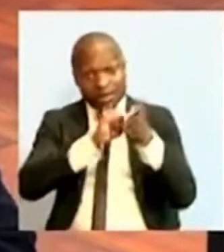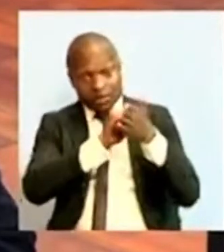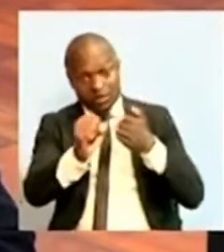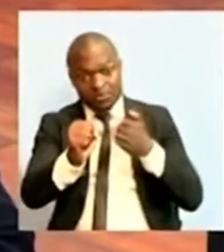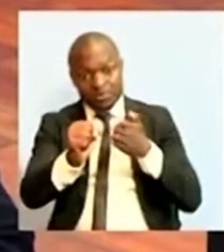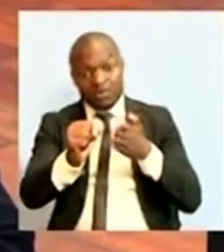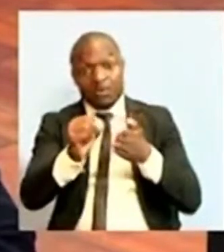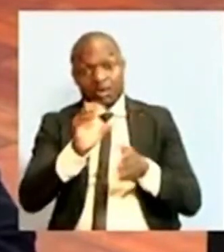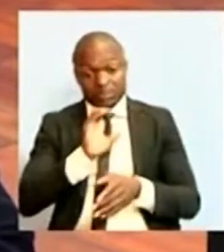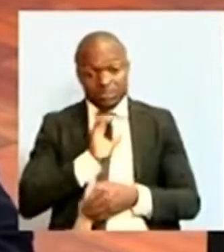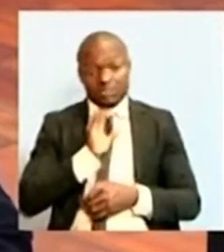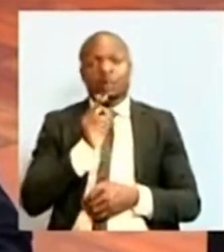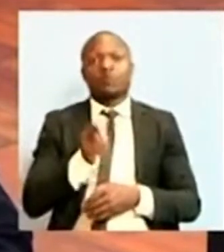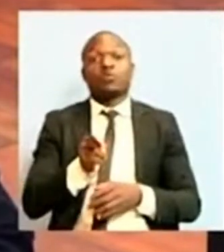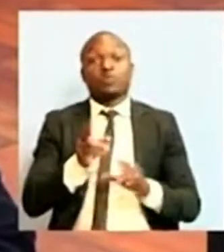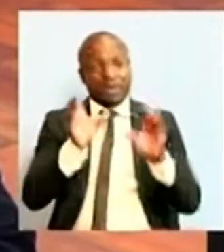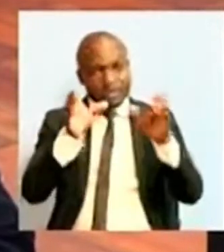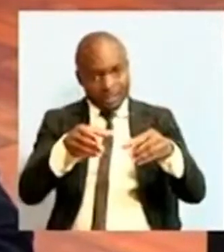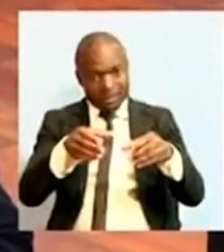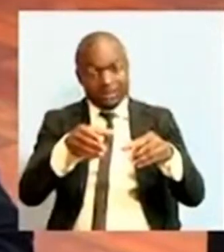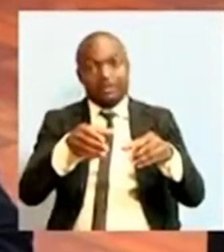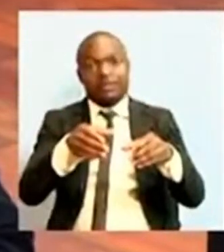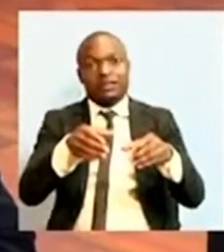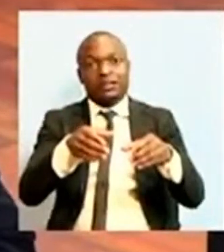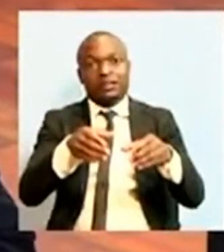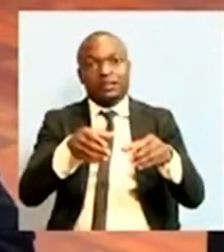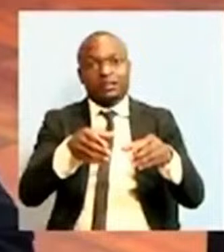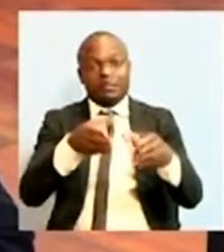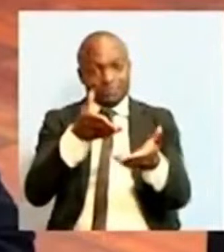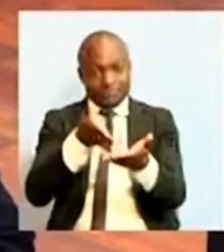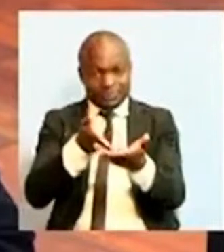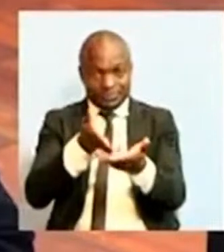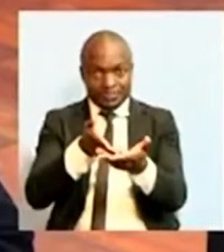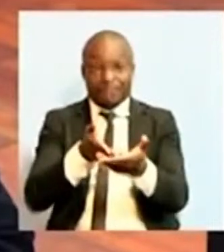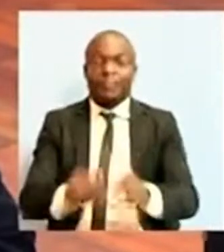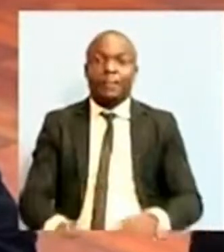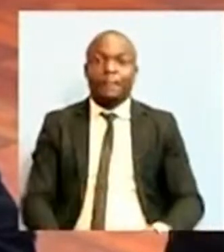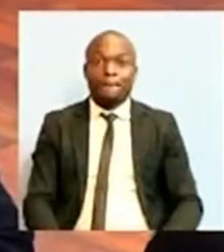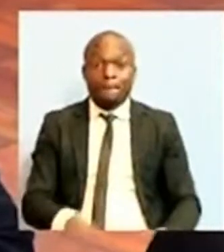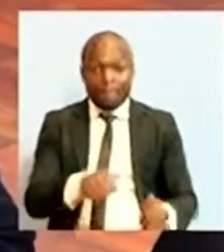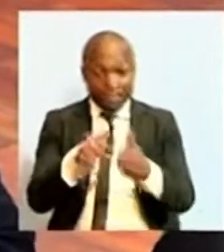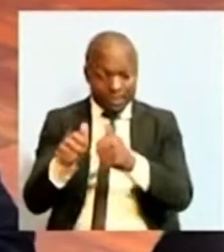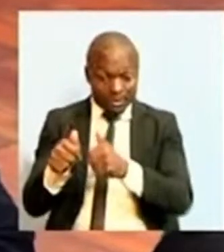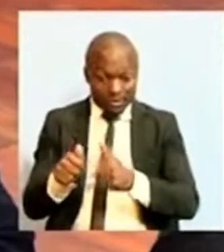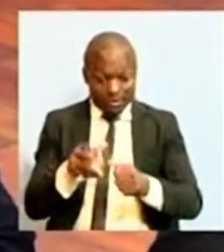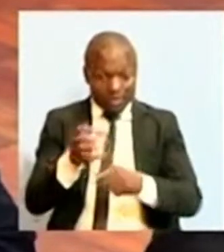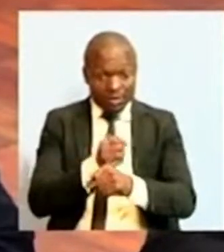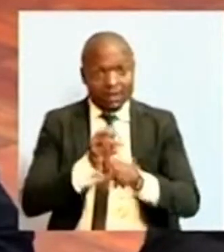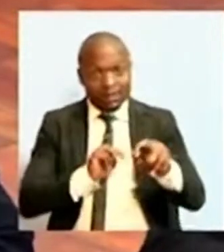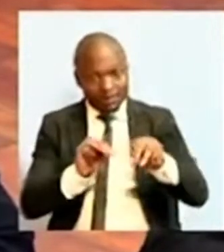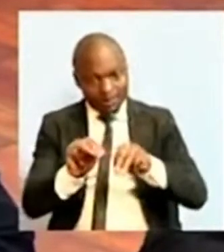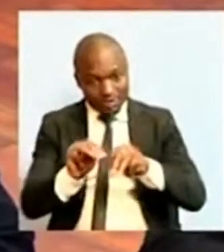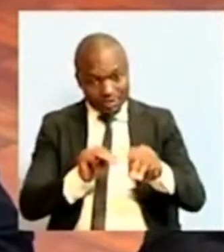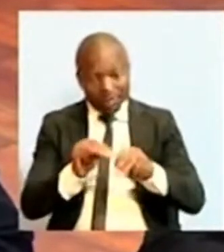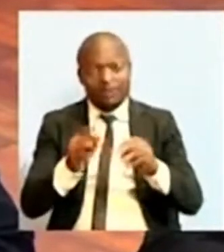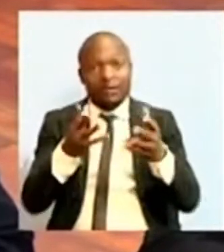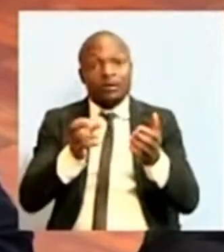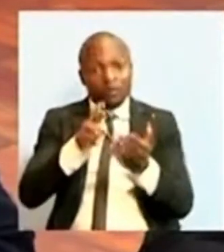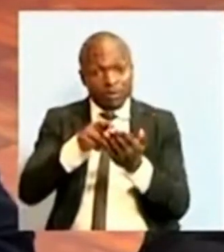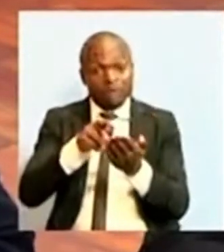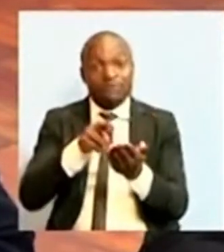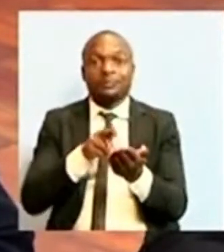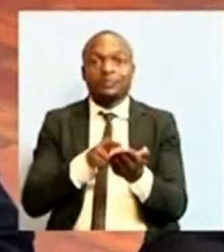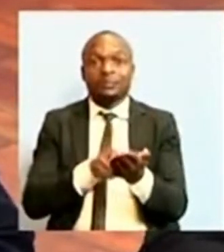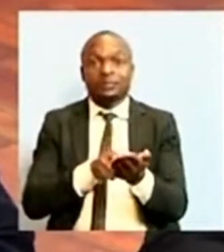for Chilelabombo Municipal Council were stated to be qualified. Action taken, Chair. Management wishes to report